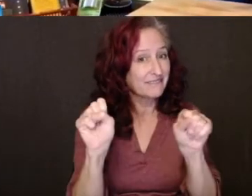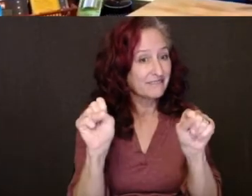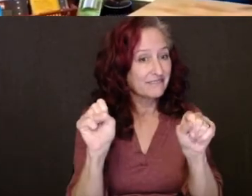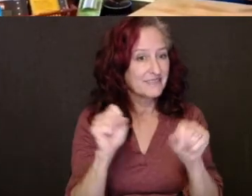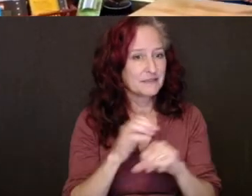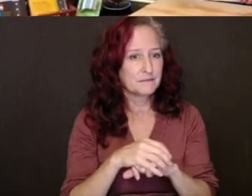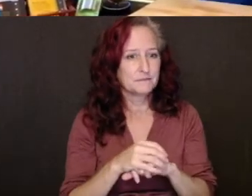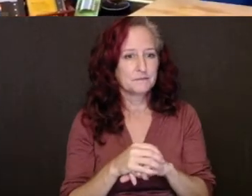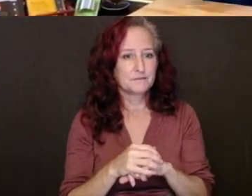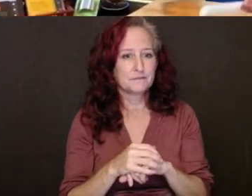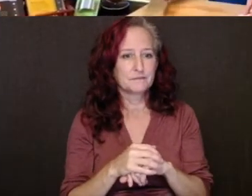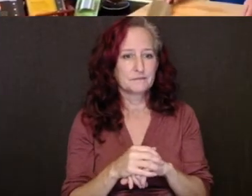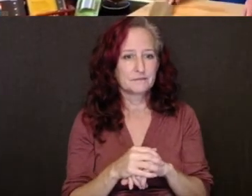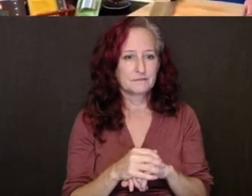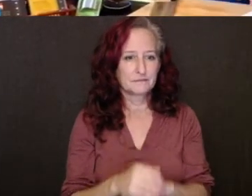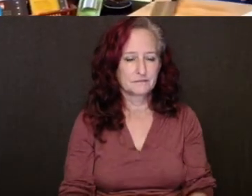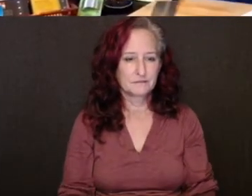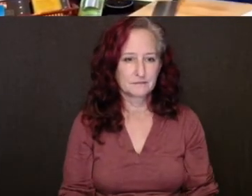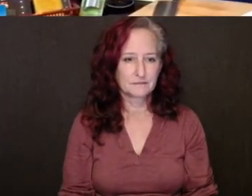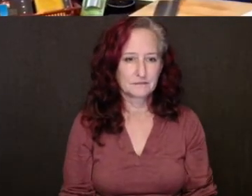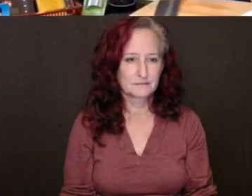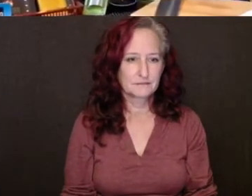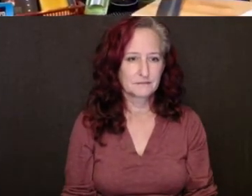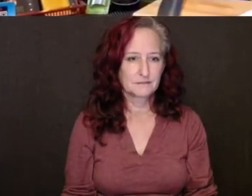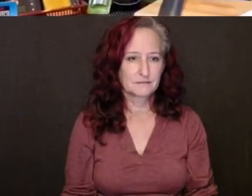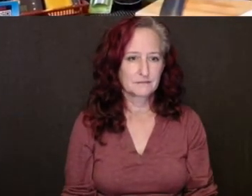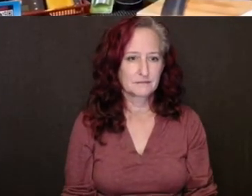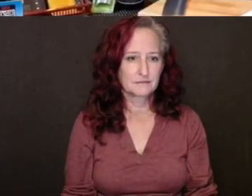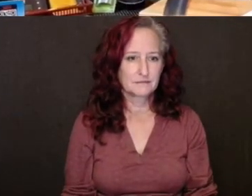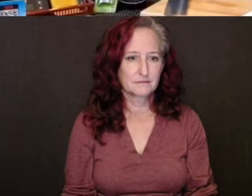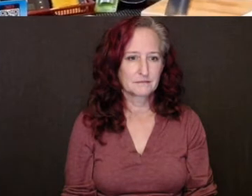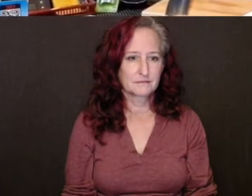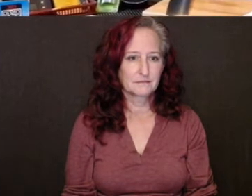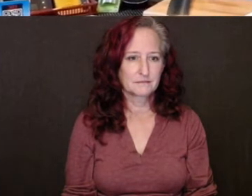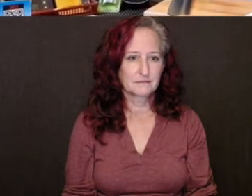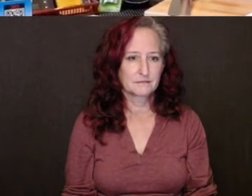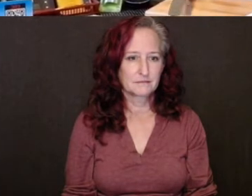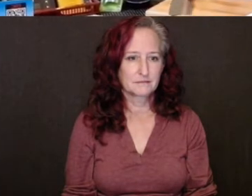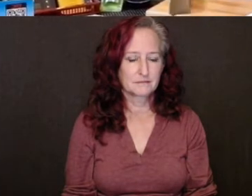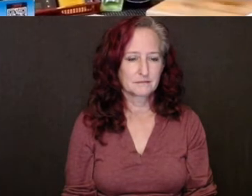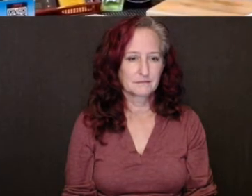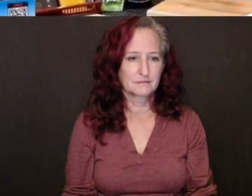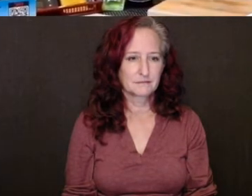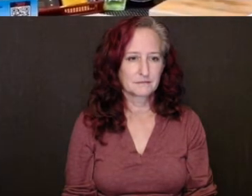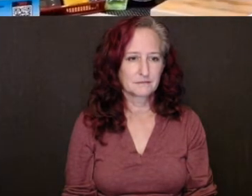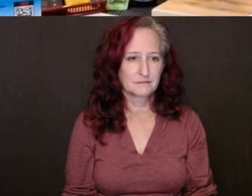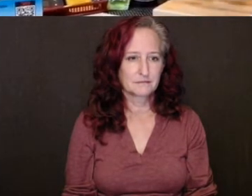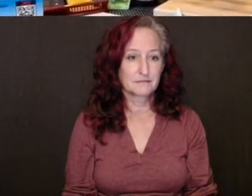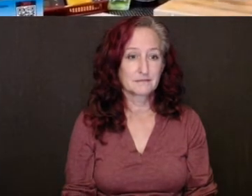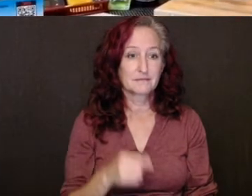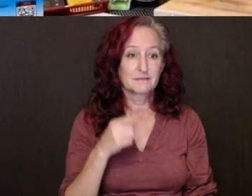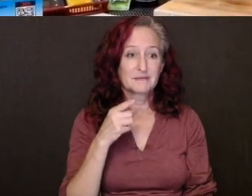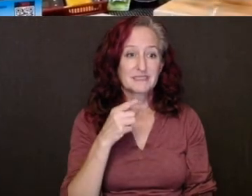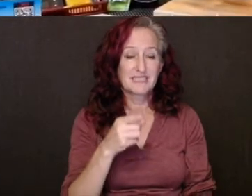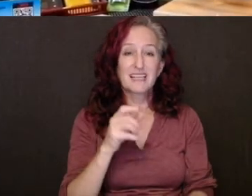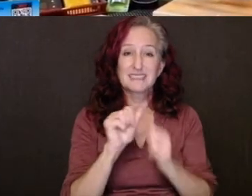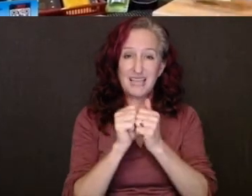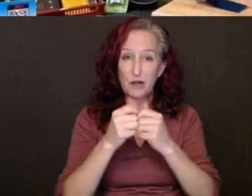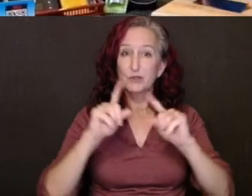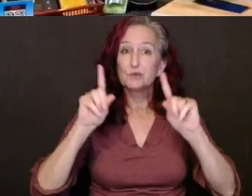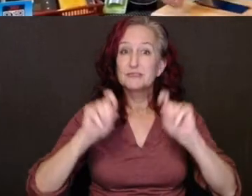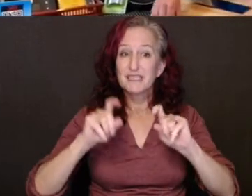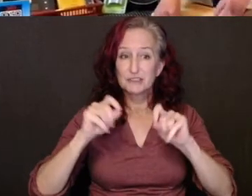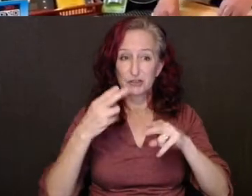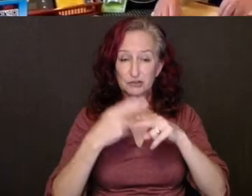use. I have designed. I want to show you how sharp this knife is, okay? You can tell how sharp this knife is. Look at that,